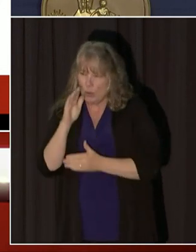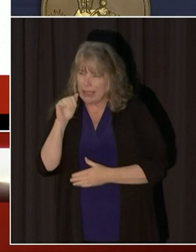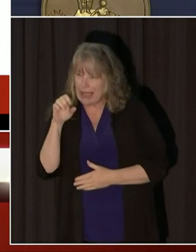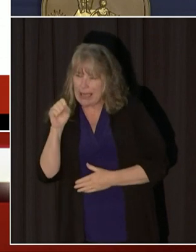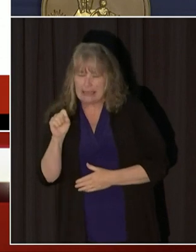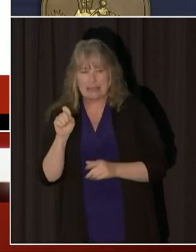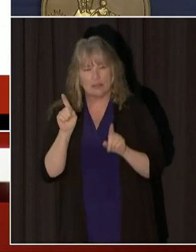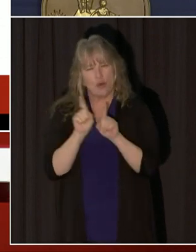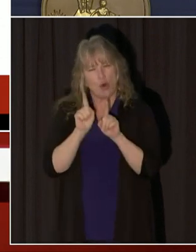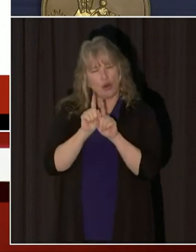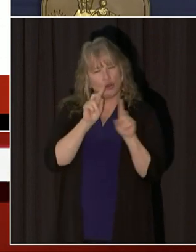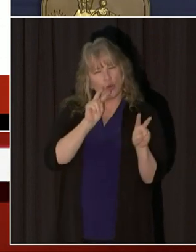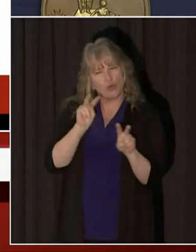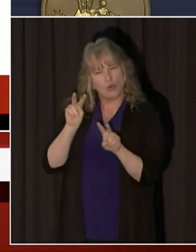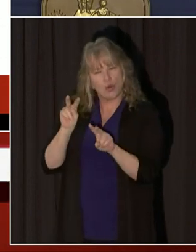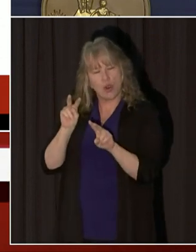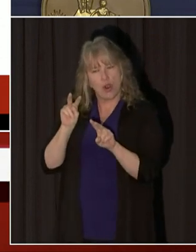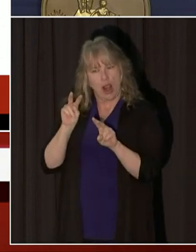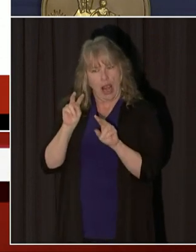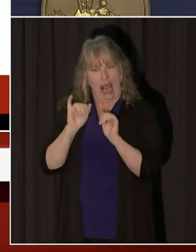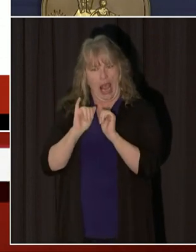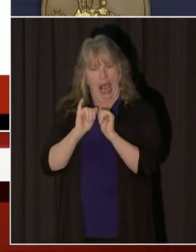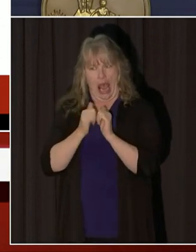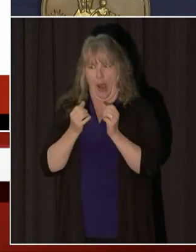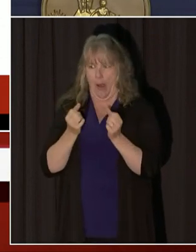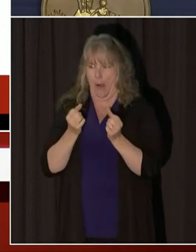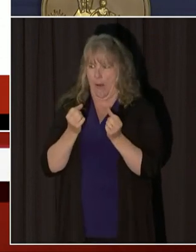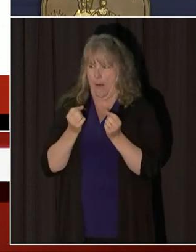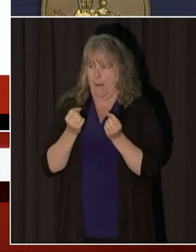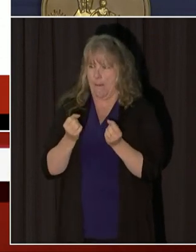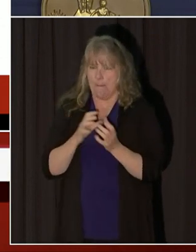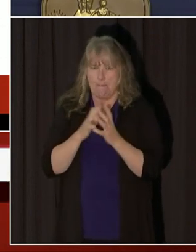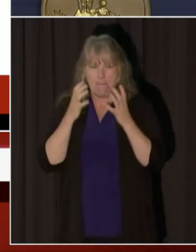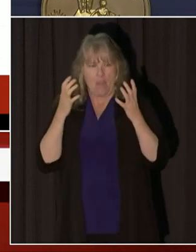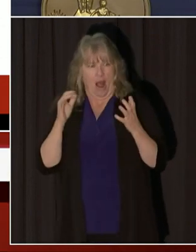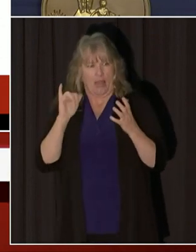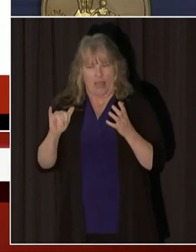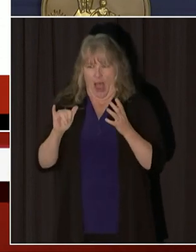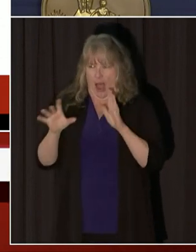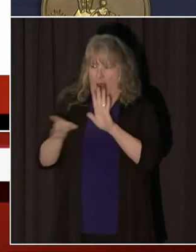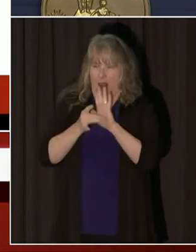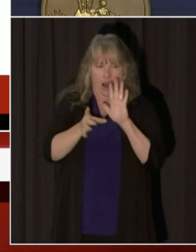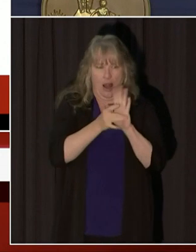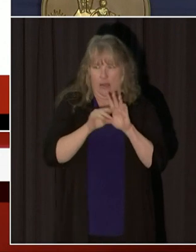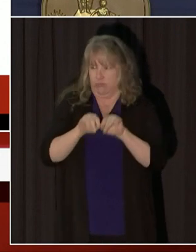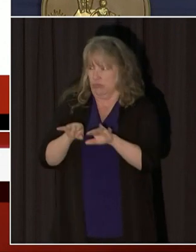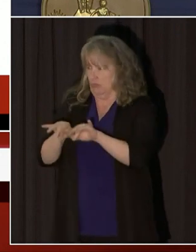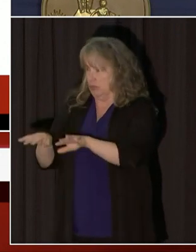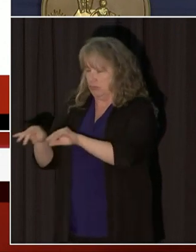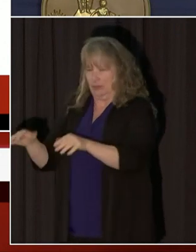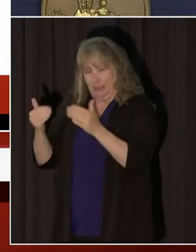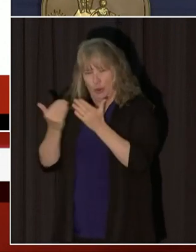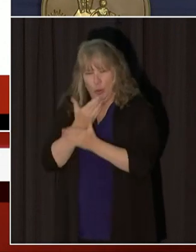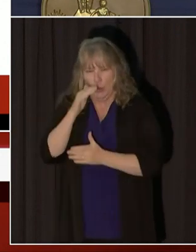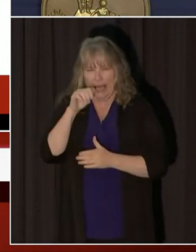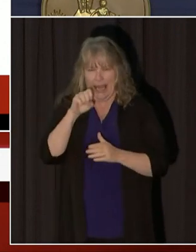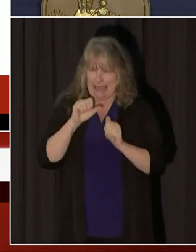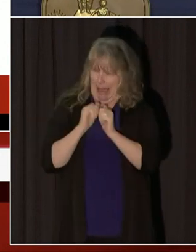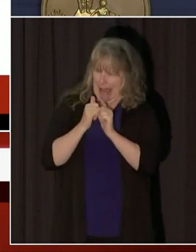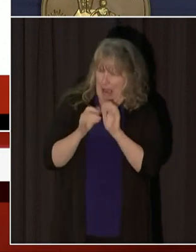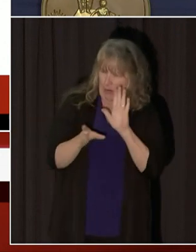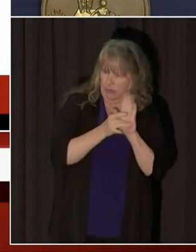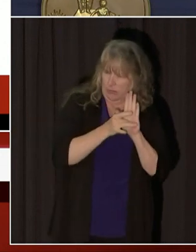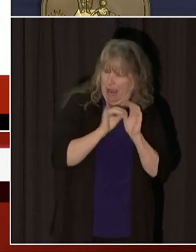which basically tells us how many new infections come from each case of COVID-19.